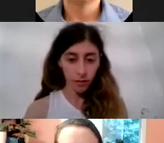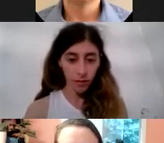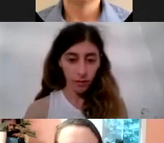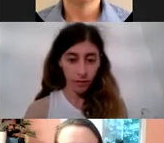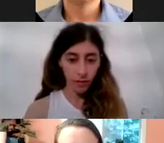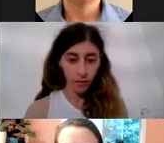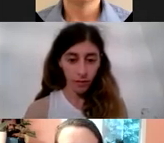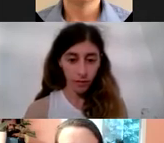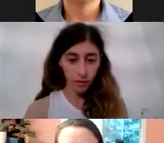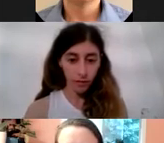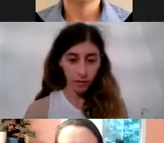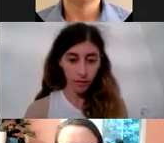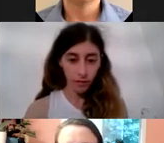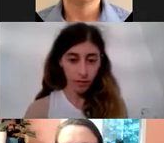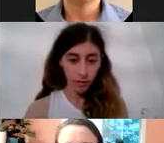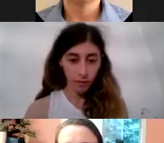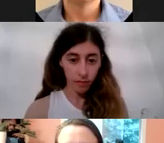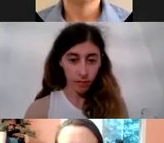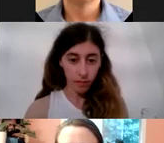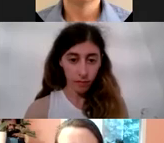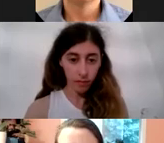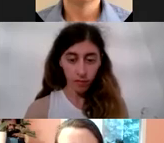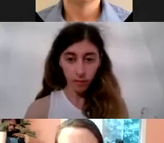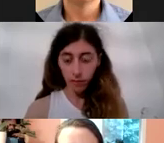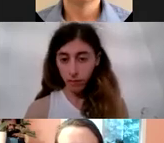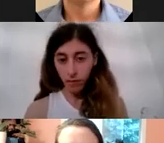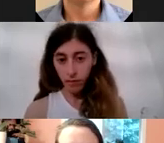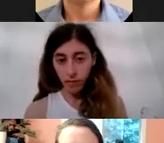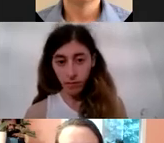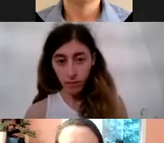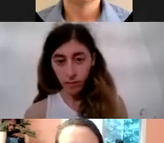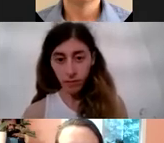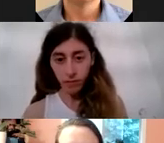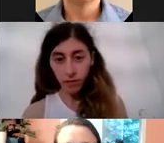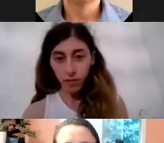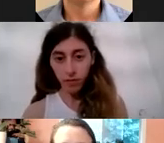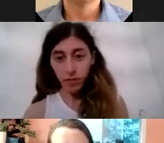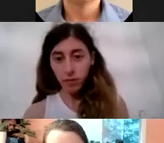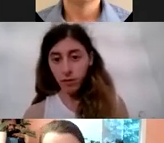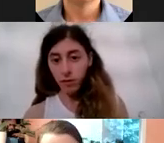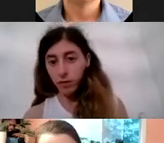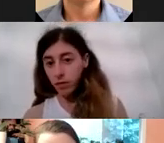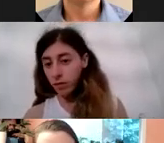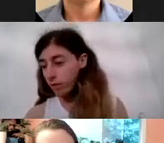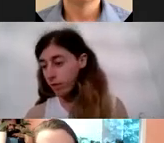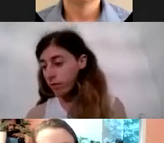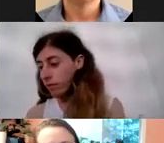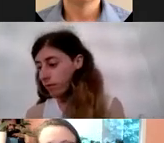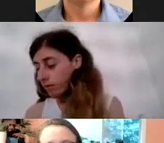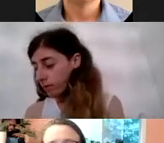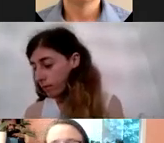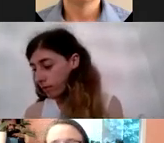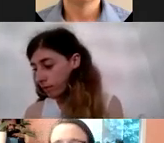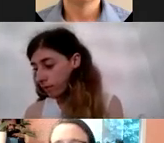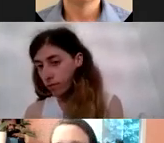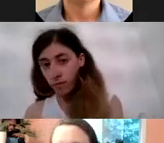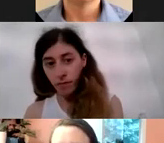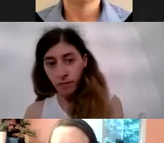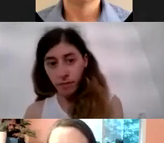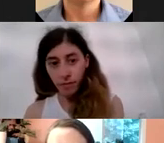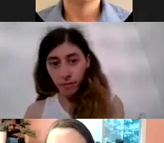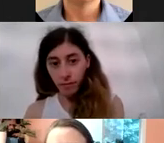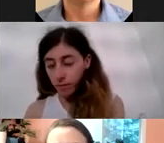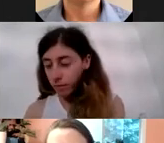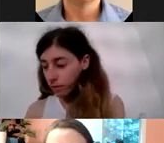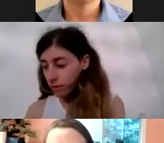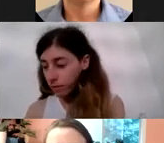medical students in the province as a MSW, RSW, which is very interesting. And they don't really have access to it as part of the regular